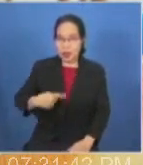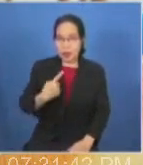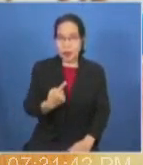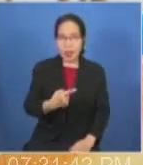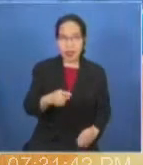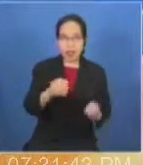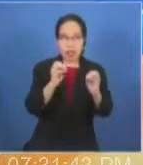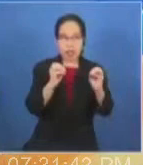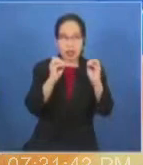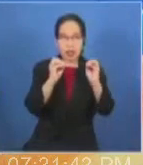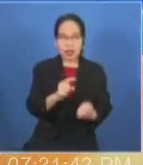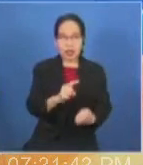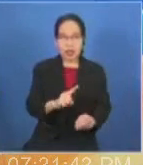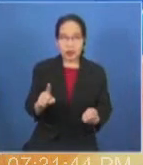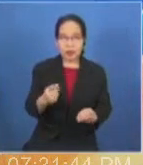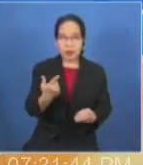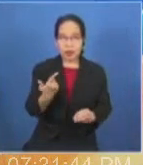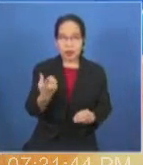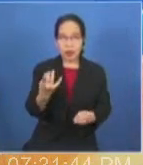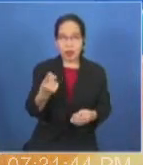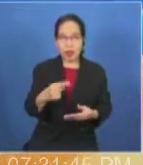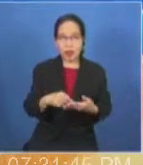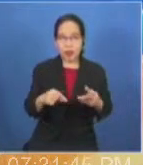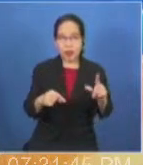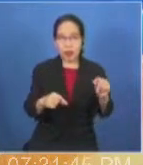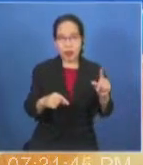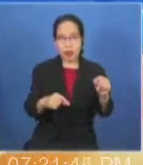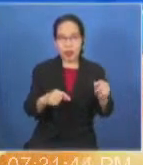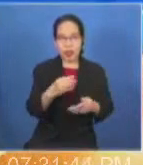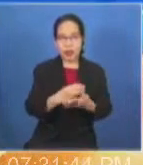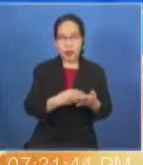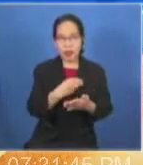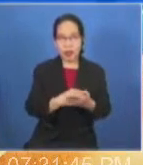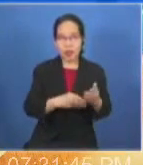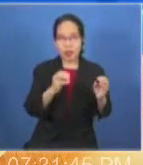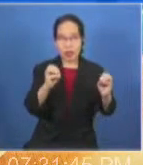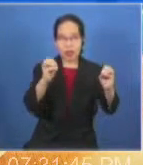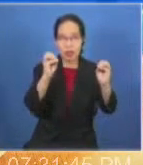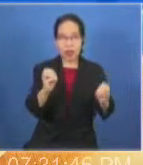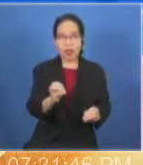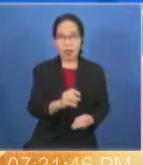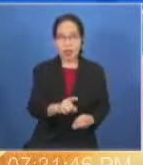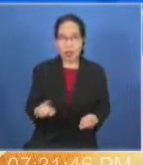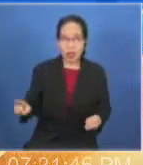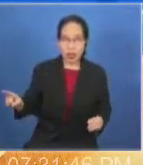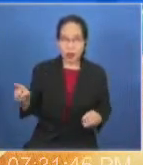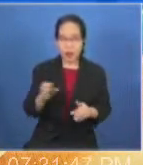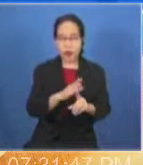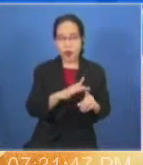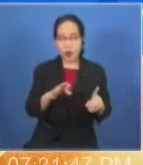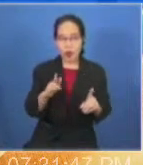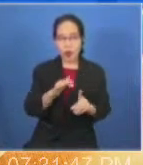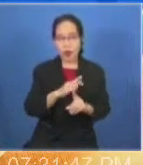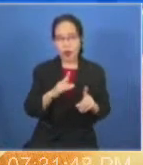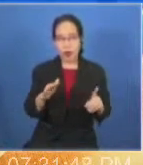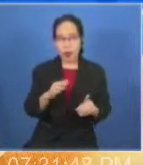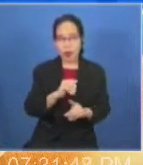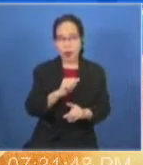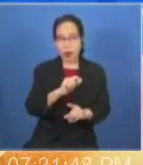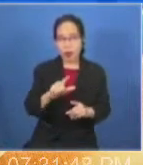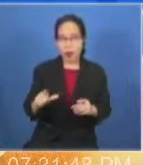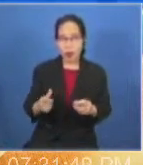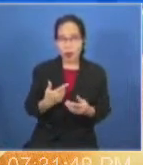to teach it. It says in Matthew 28:20, "Teaching them to